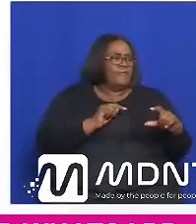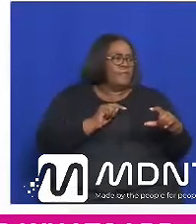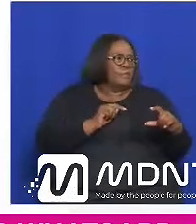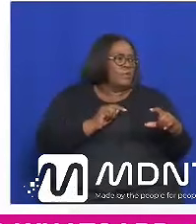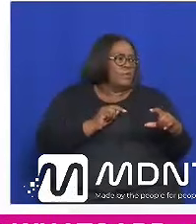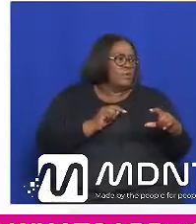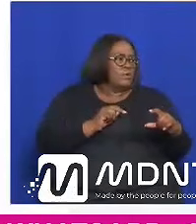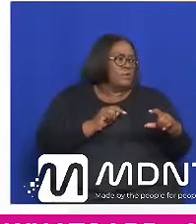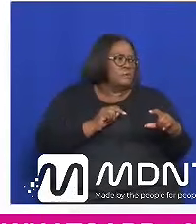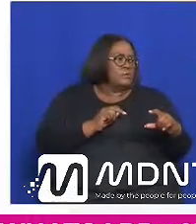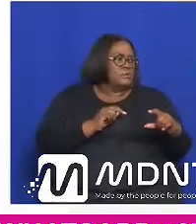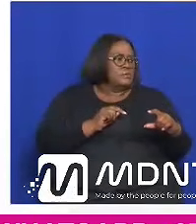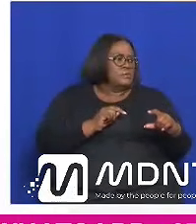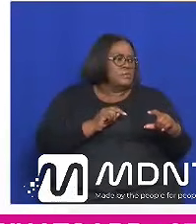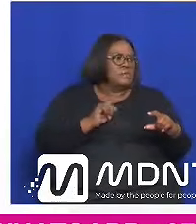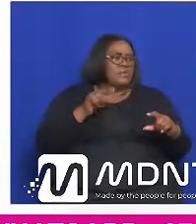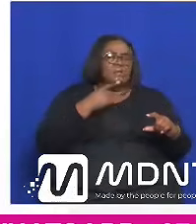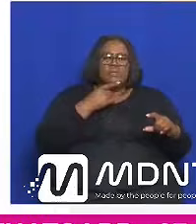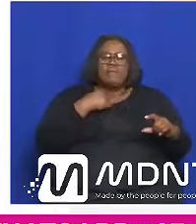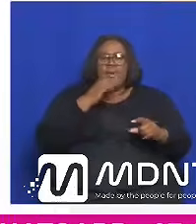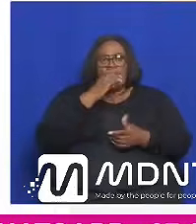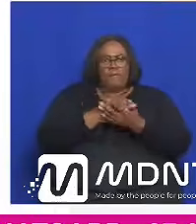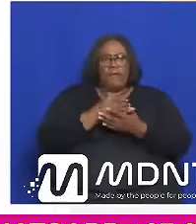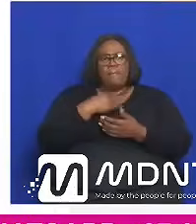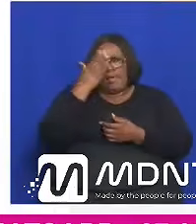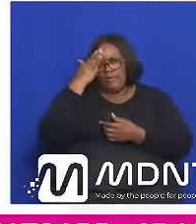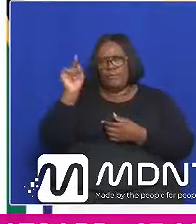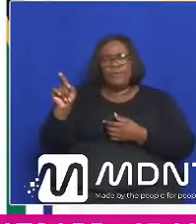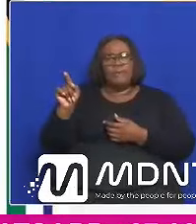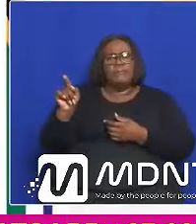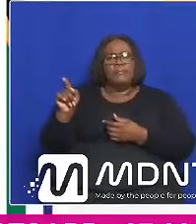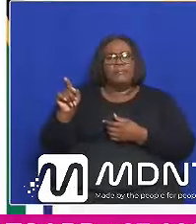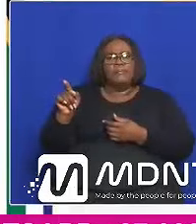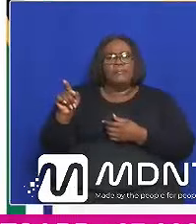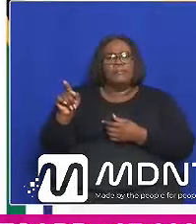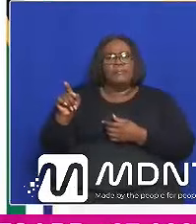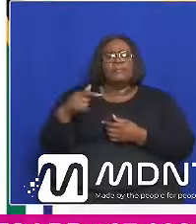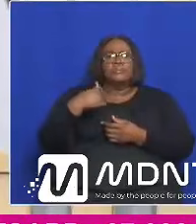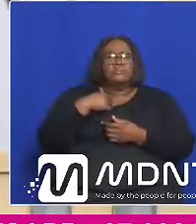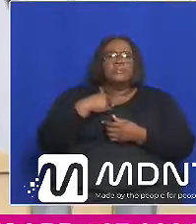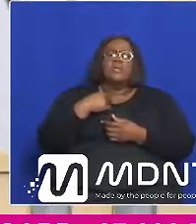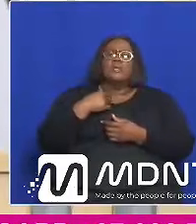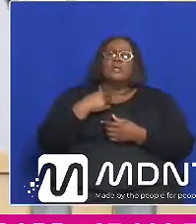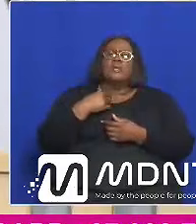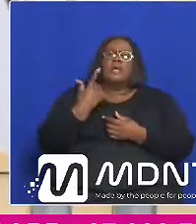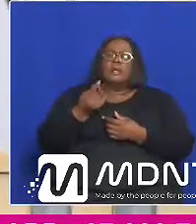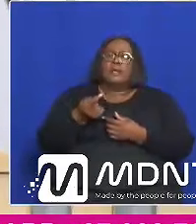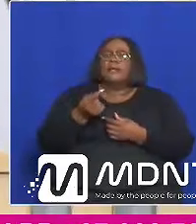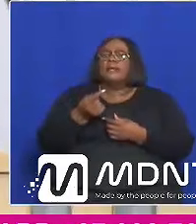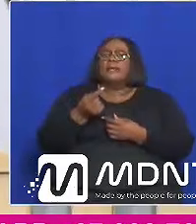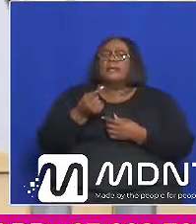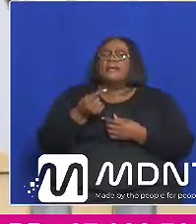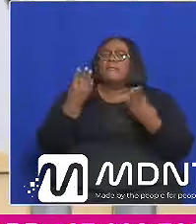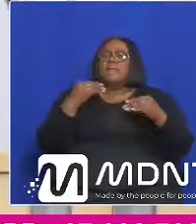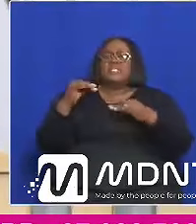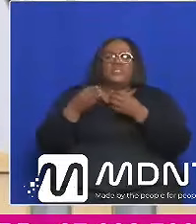where you state, I confirm that I know Mr. Mutsumi and I have done a commercial transaction with him wherein his company had